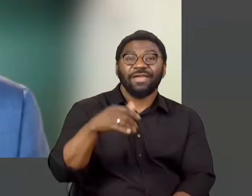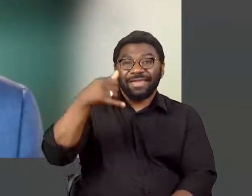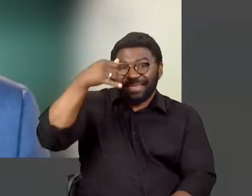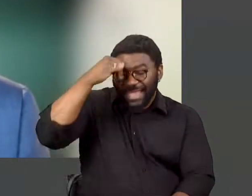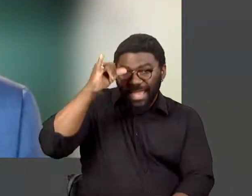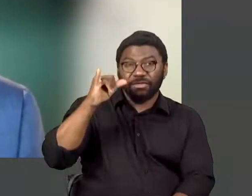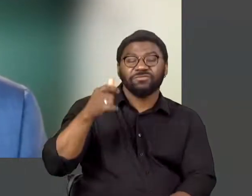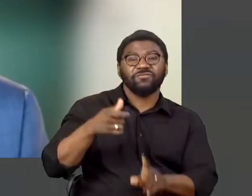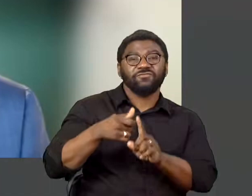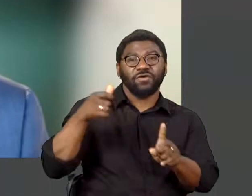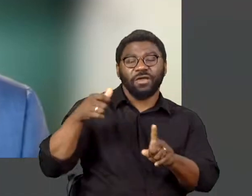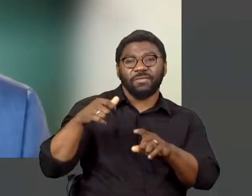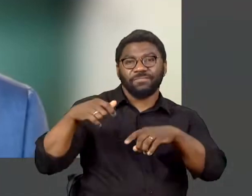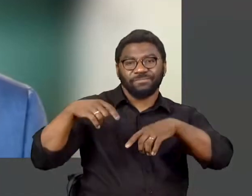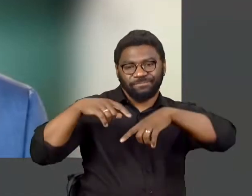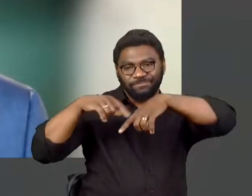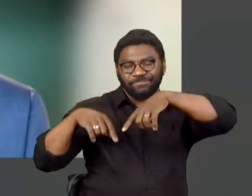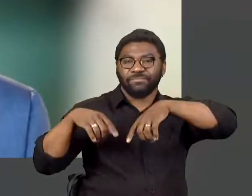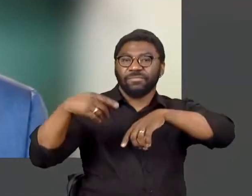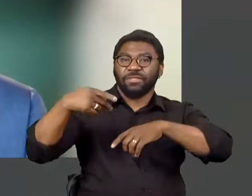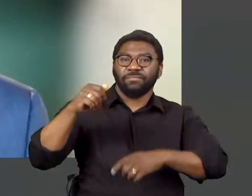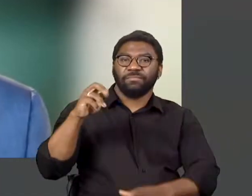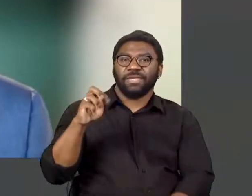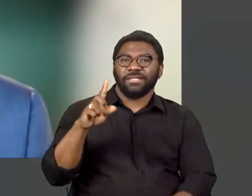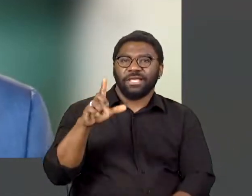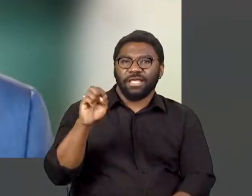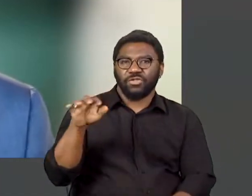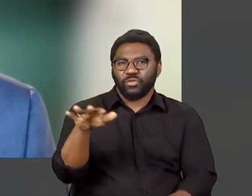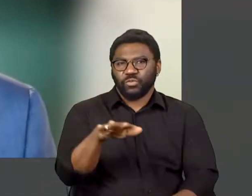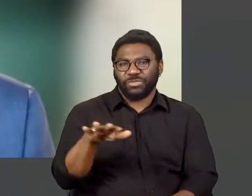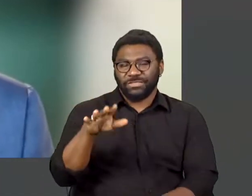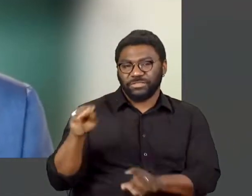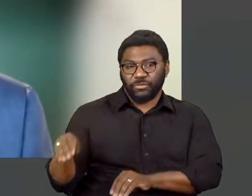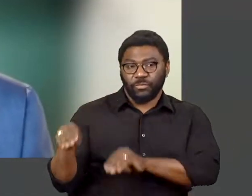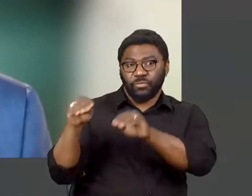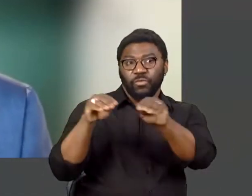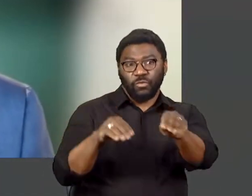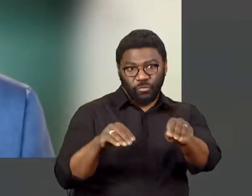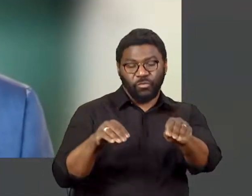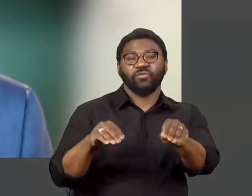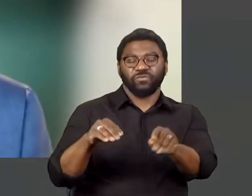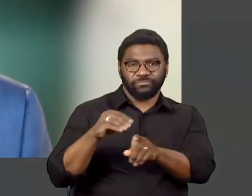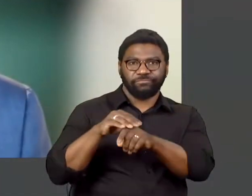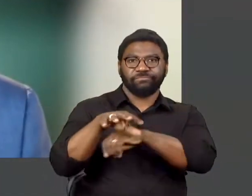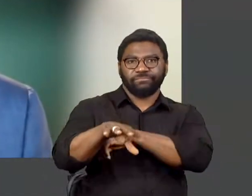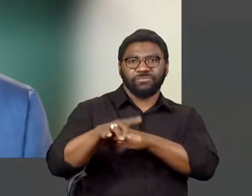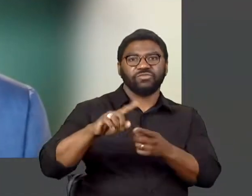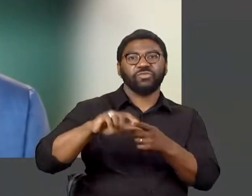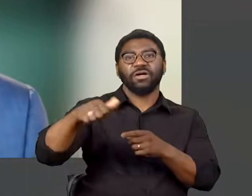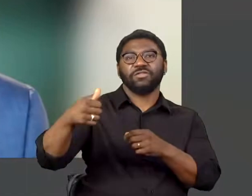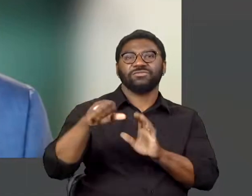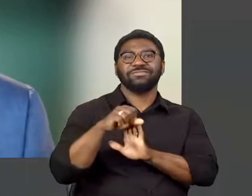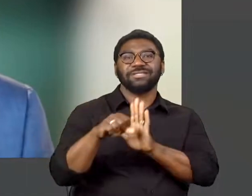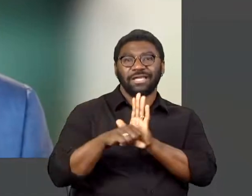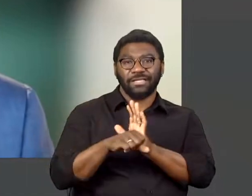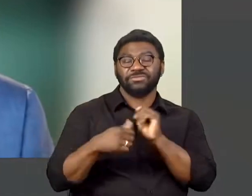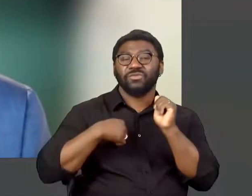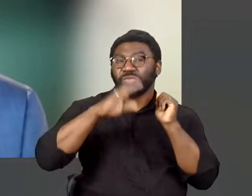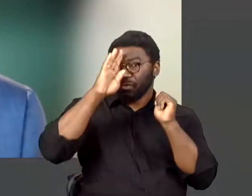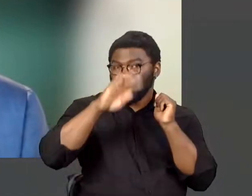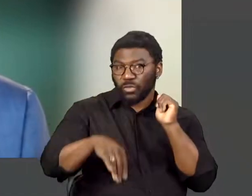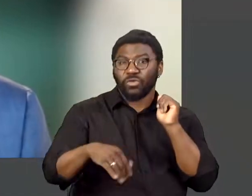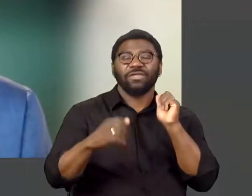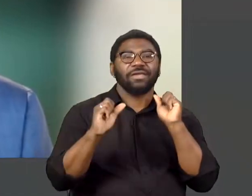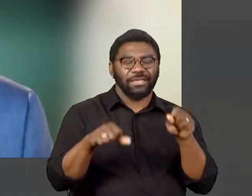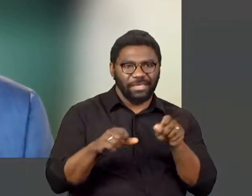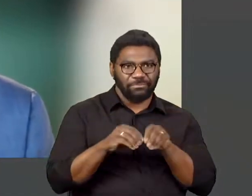responsible for the spread of H5N1 to different states. But we also know that H5N1 can spread within and sometimes